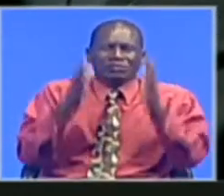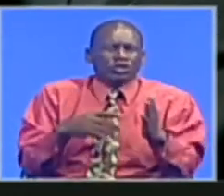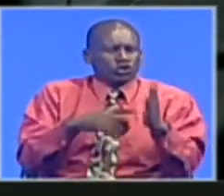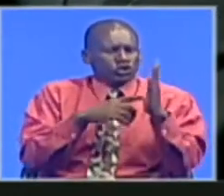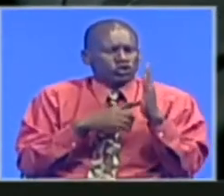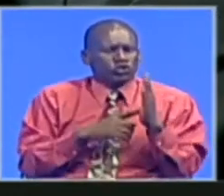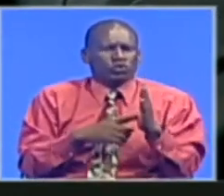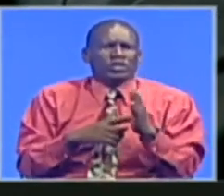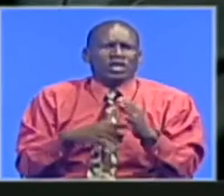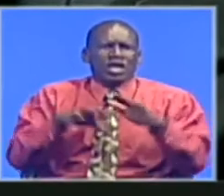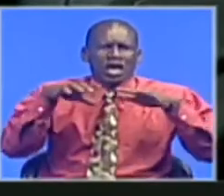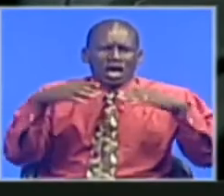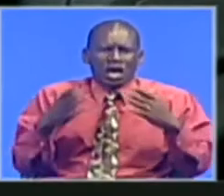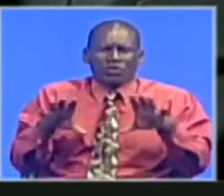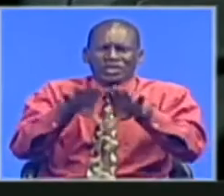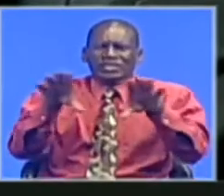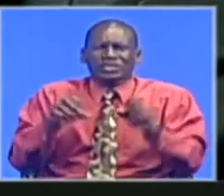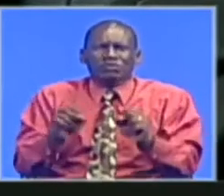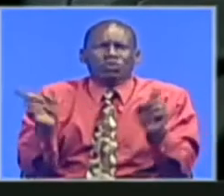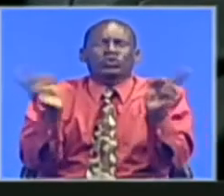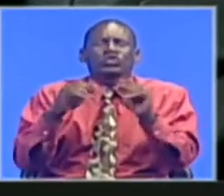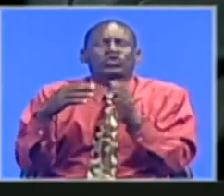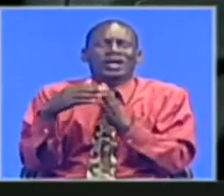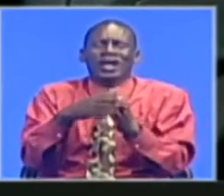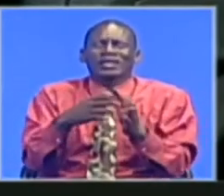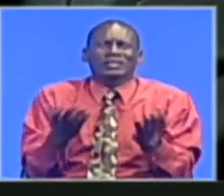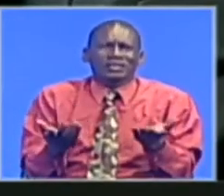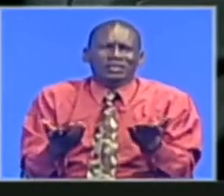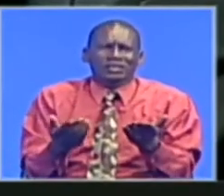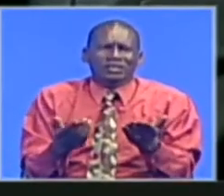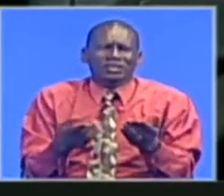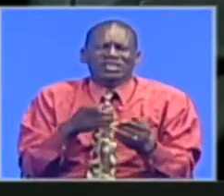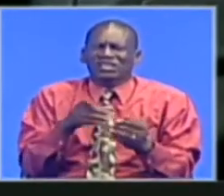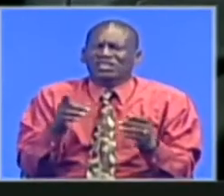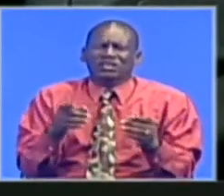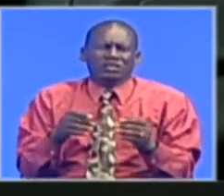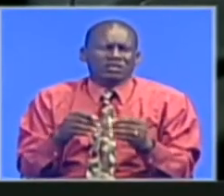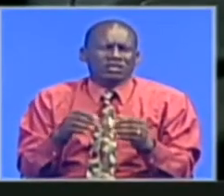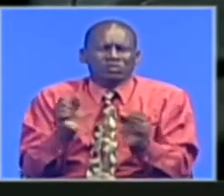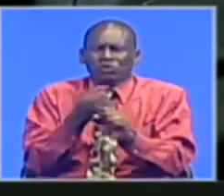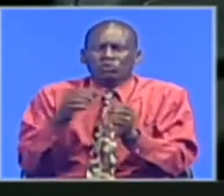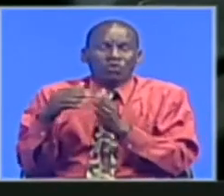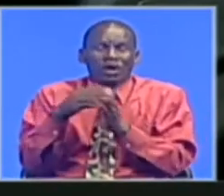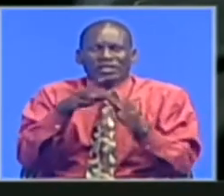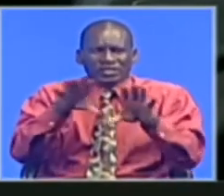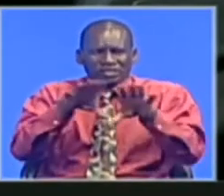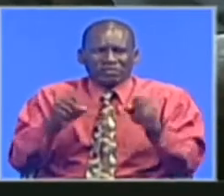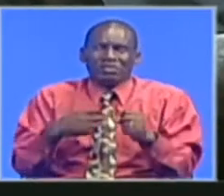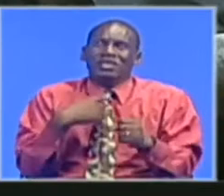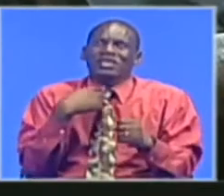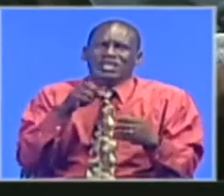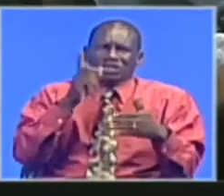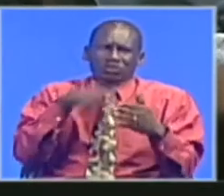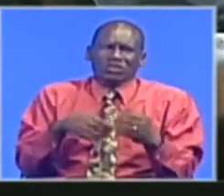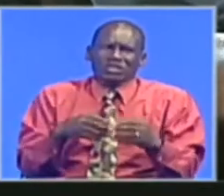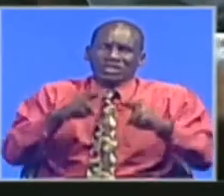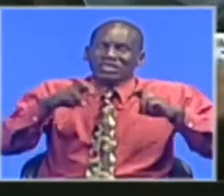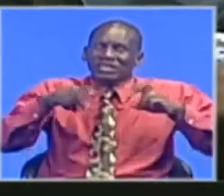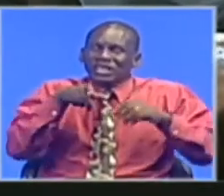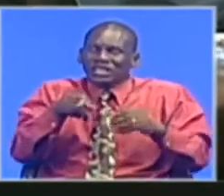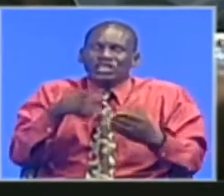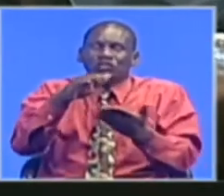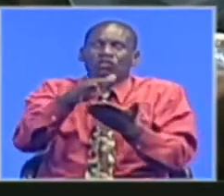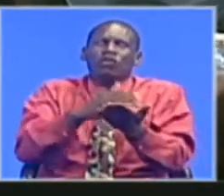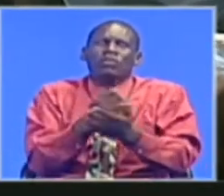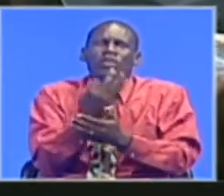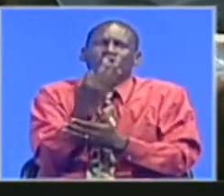demonstrating how the system was not hacked, it could not be hacked. The answer is to look at these